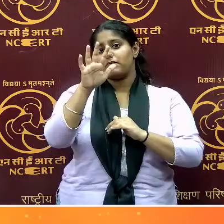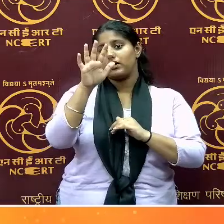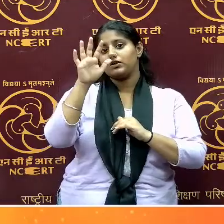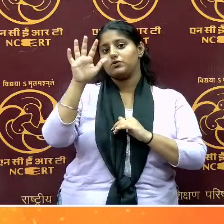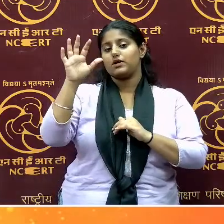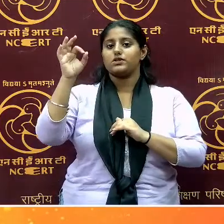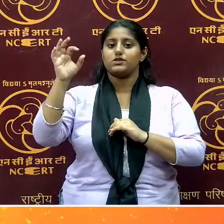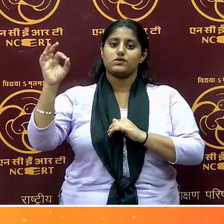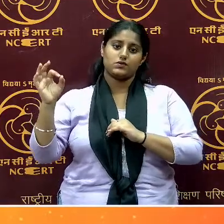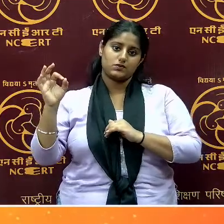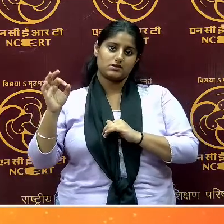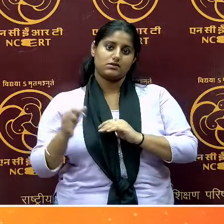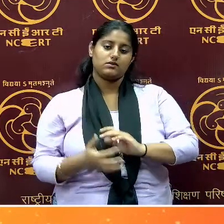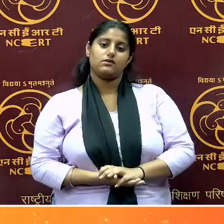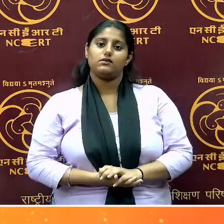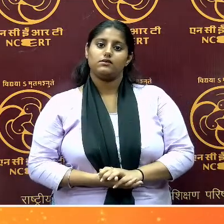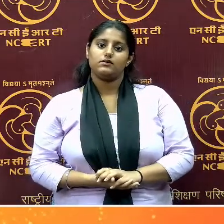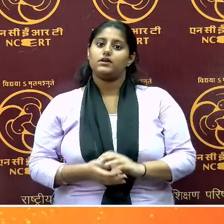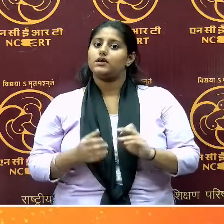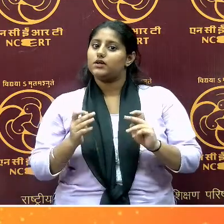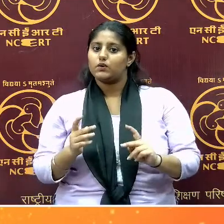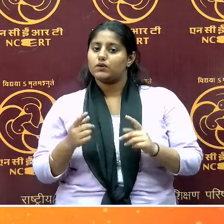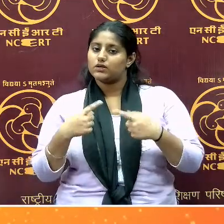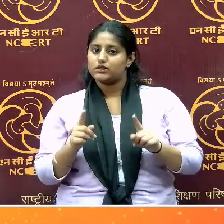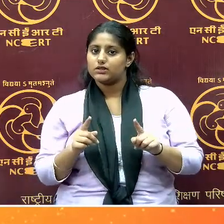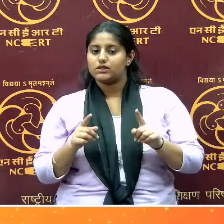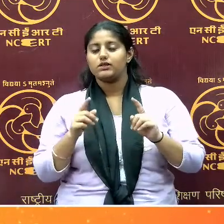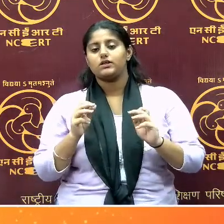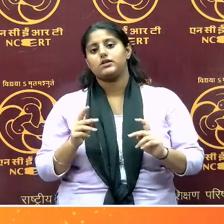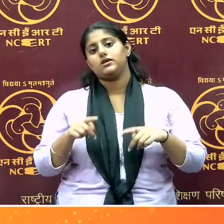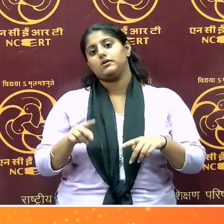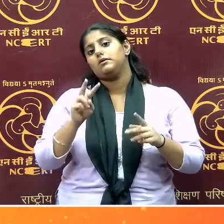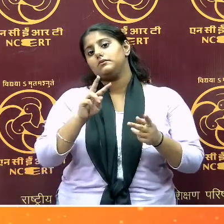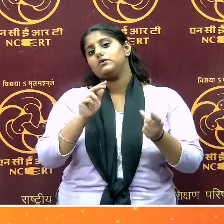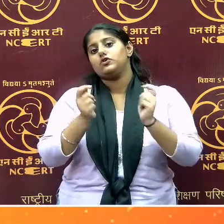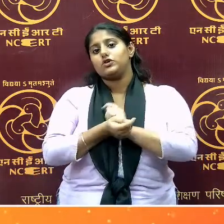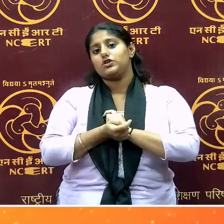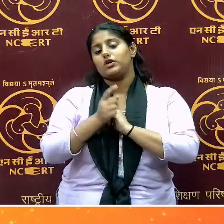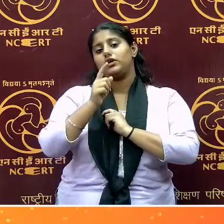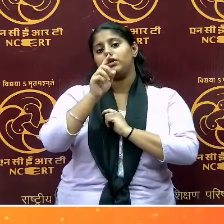5500, right? Okay. Now interchange two digits of